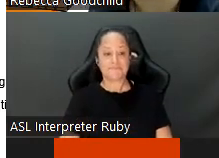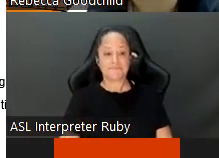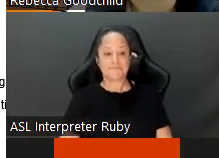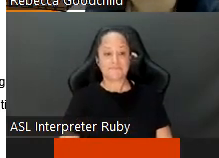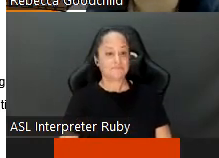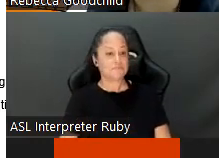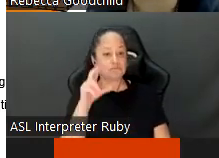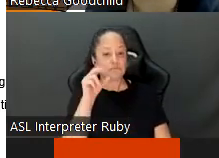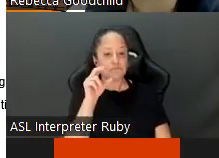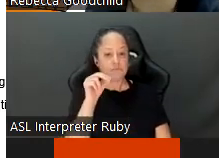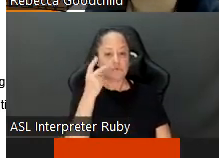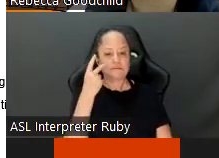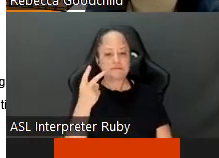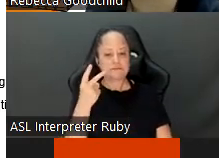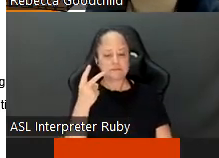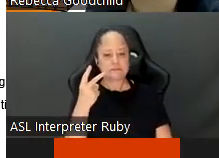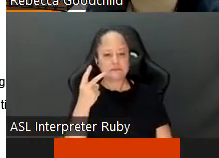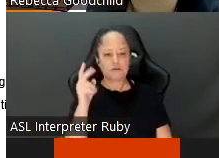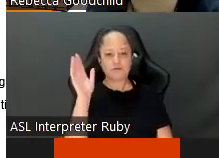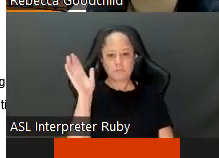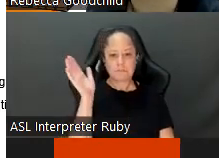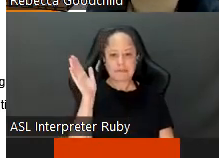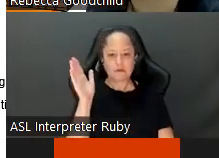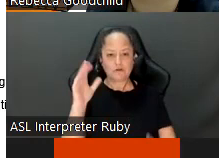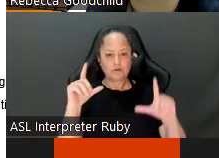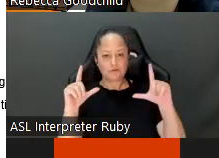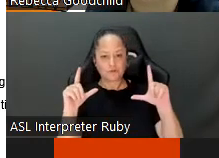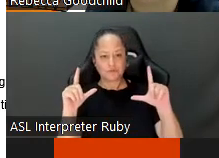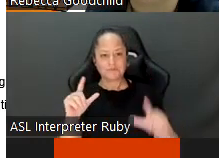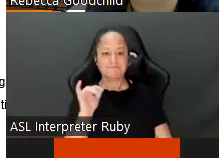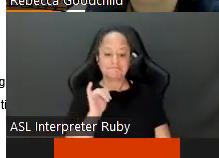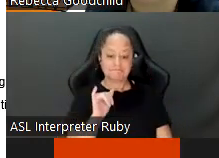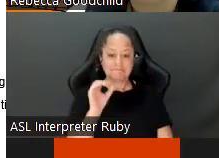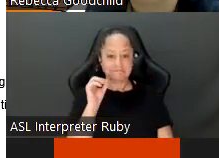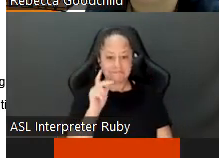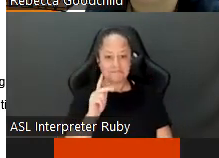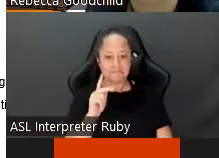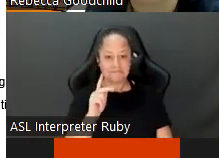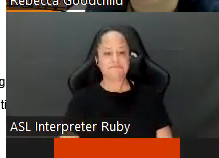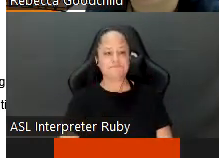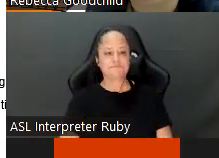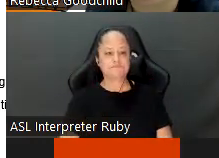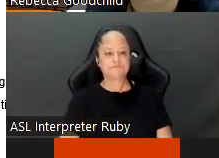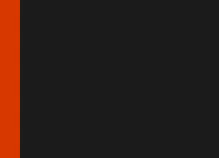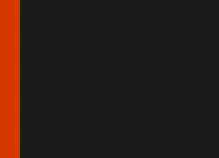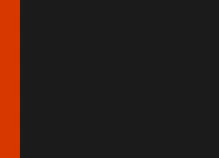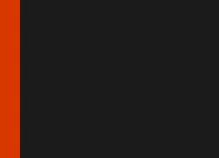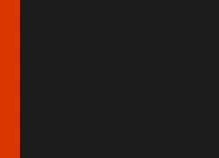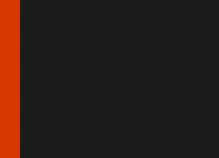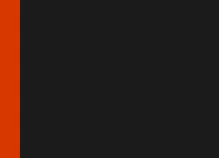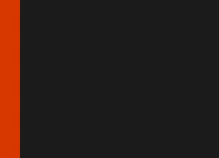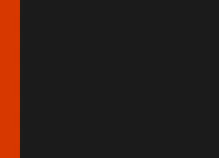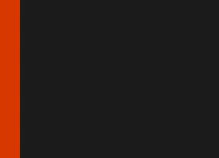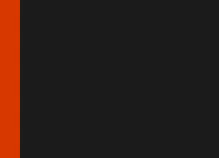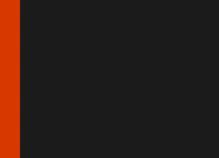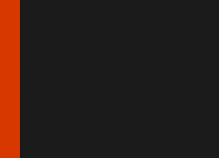no, actually, we're seeing your speaker screen. Okay, let's stop that and